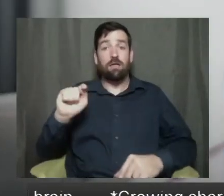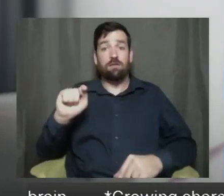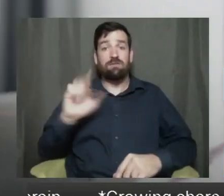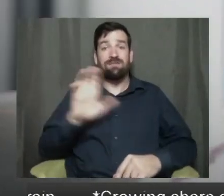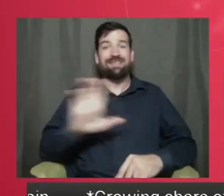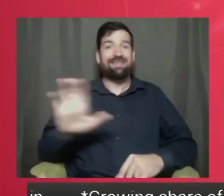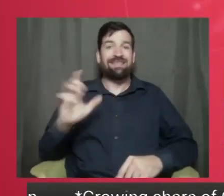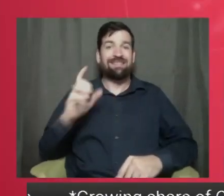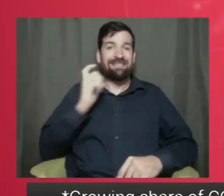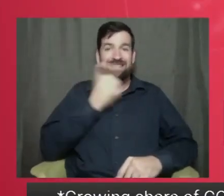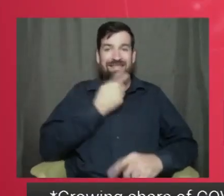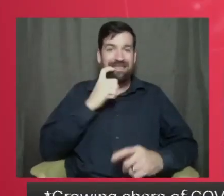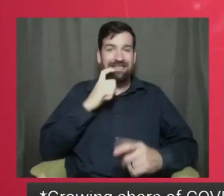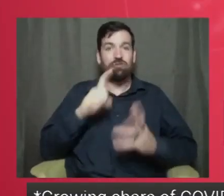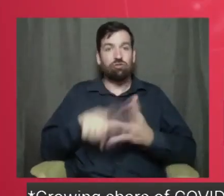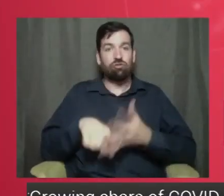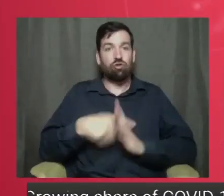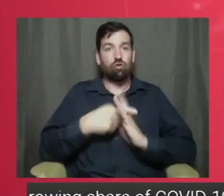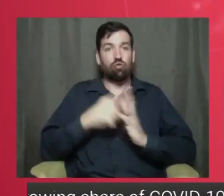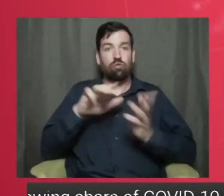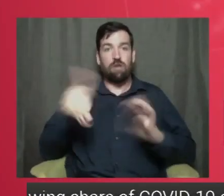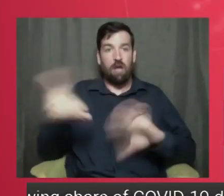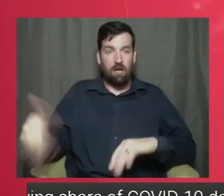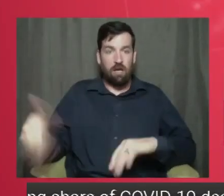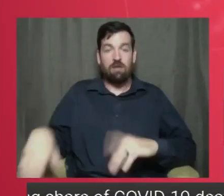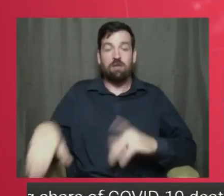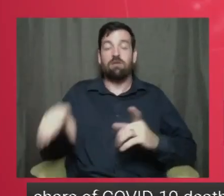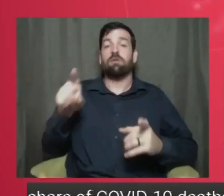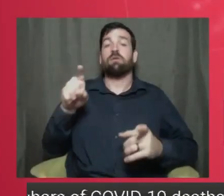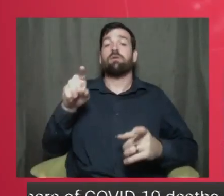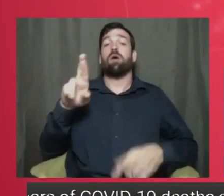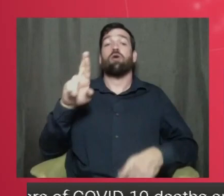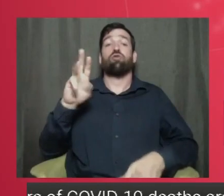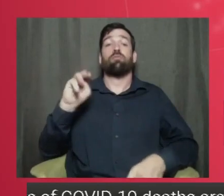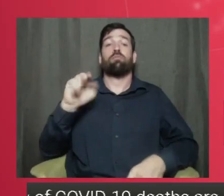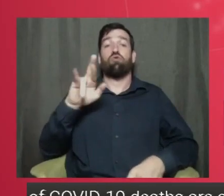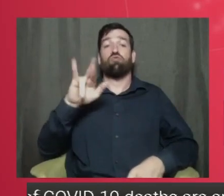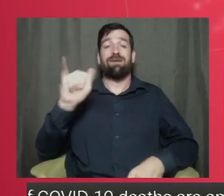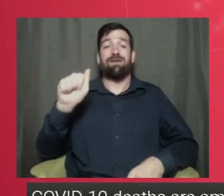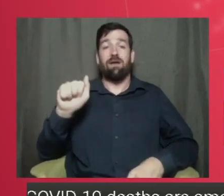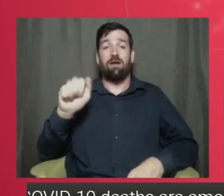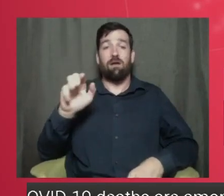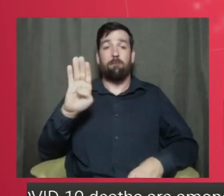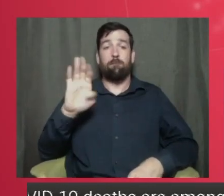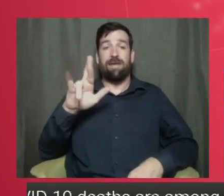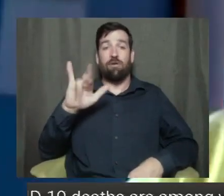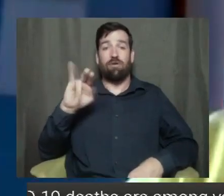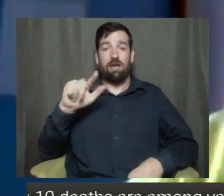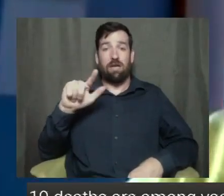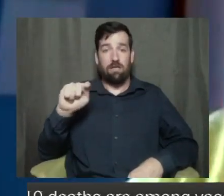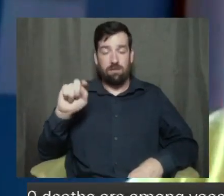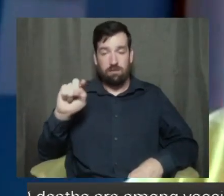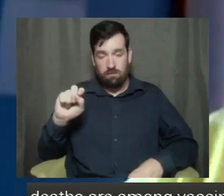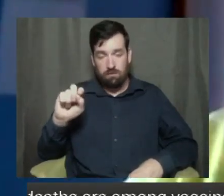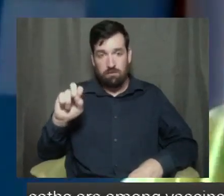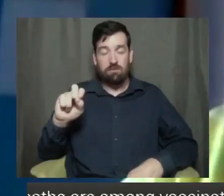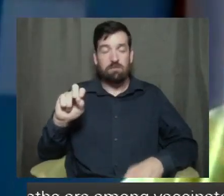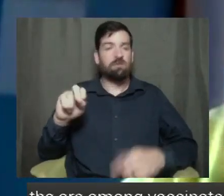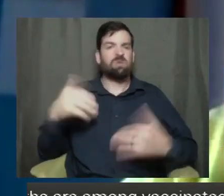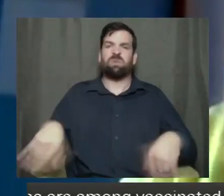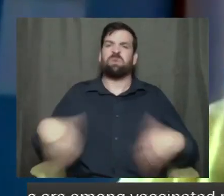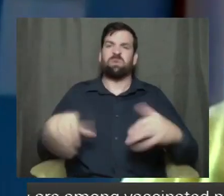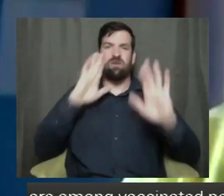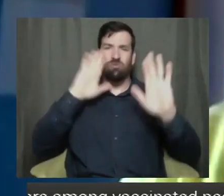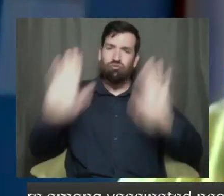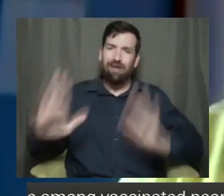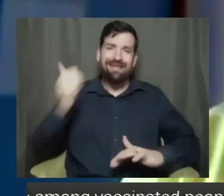to die. Enter dentist Dr. Maria Berrigan. What a sweetheart and what a great, great dentist.